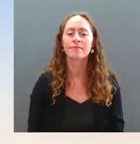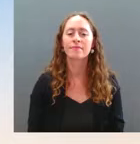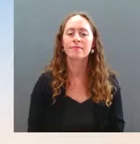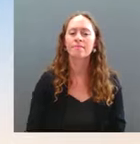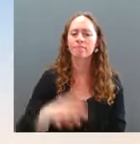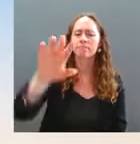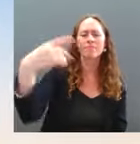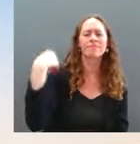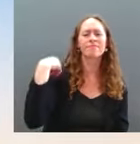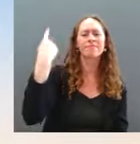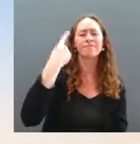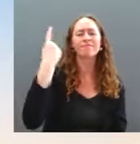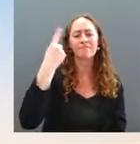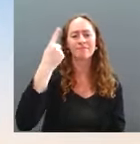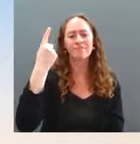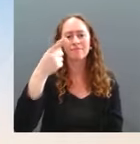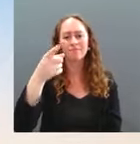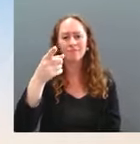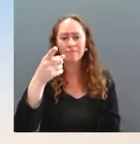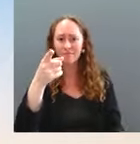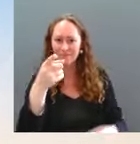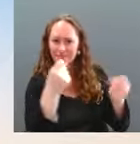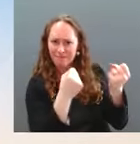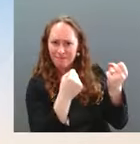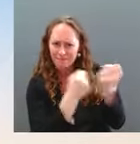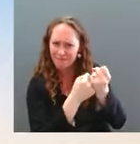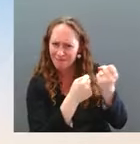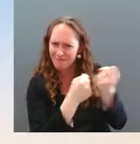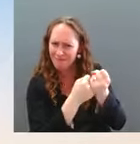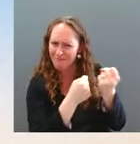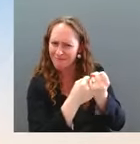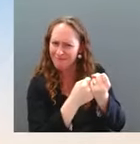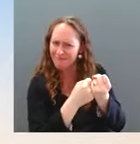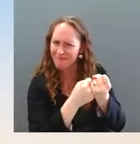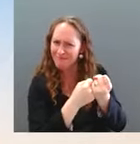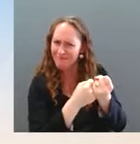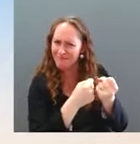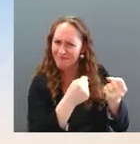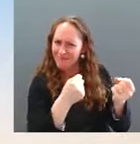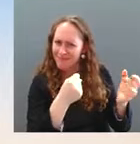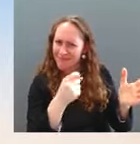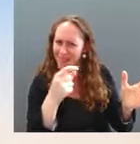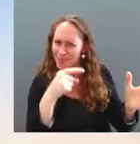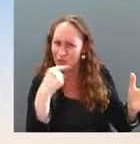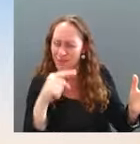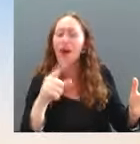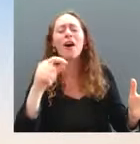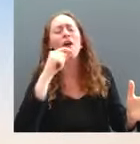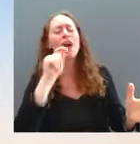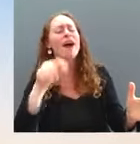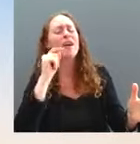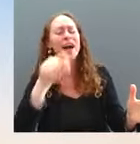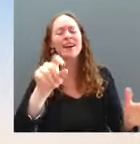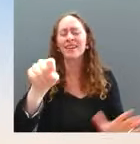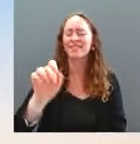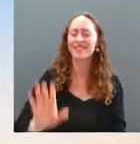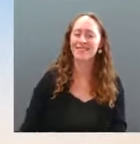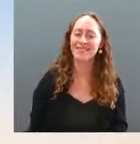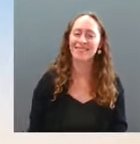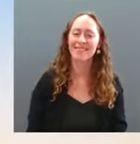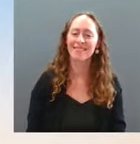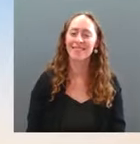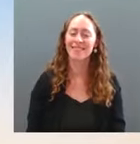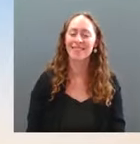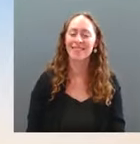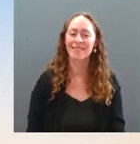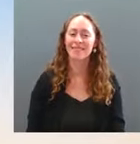military, of course, sorry. I just want to verify again, you refer to, you know, there are requests coming to